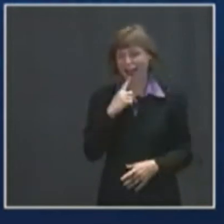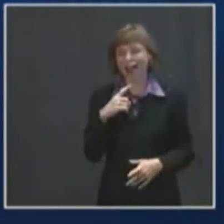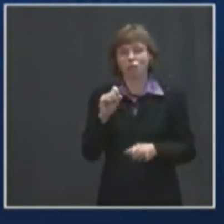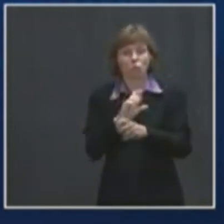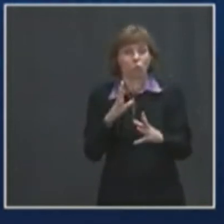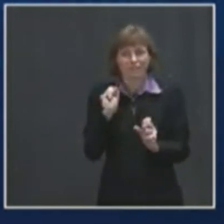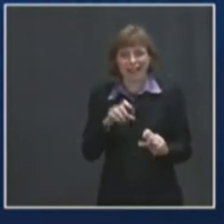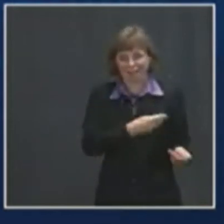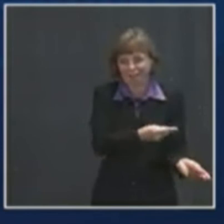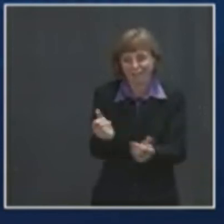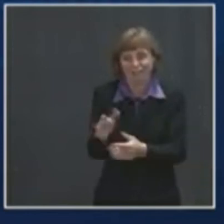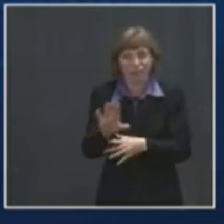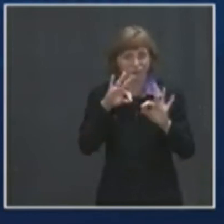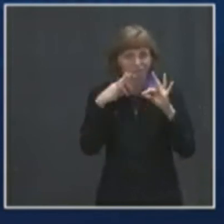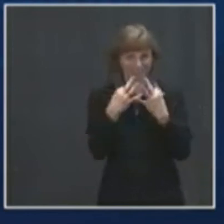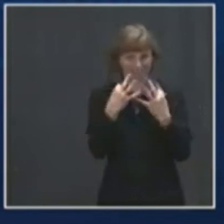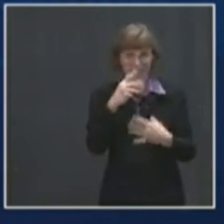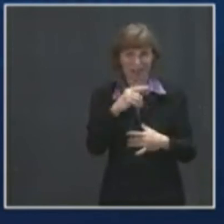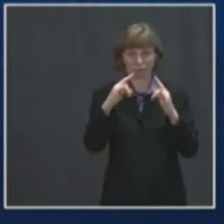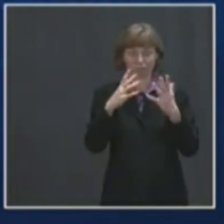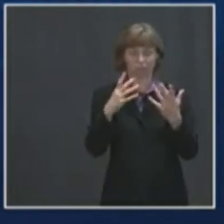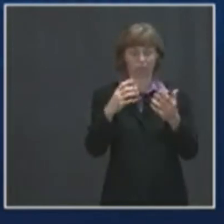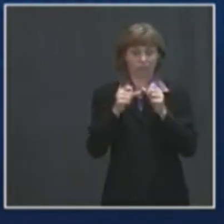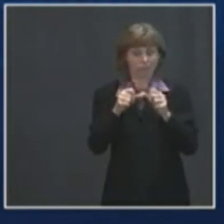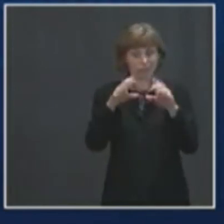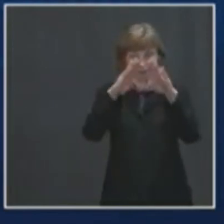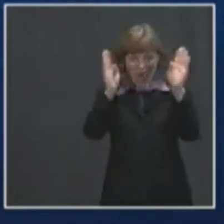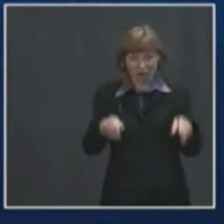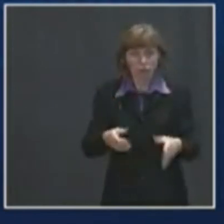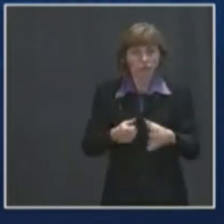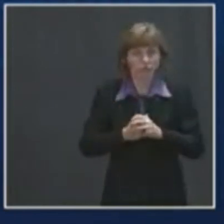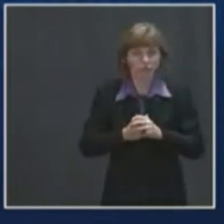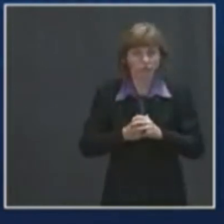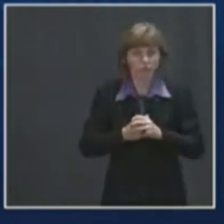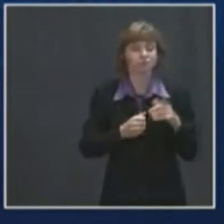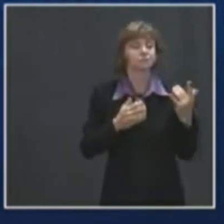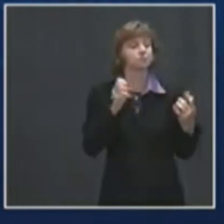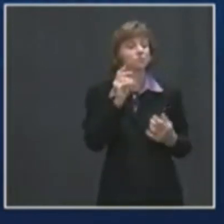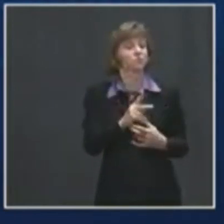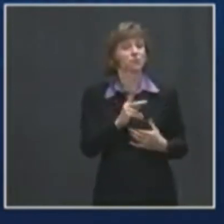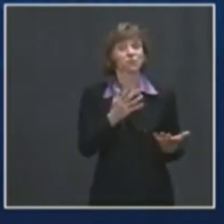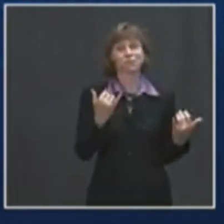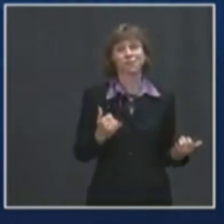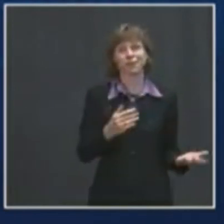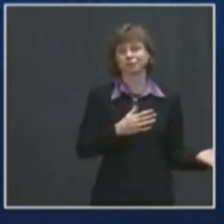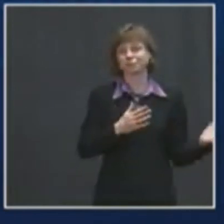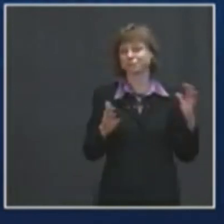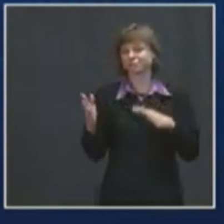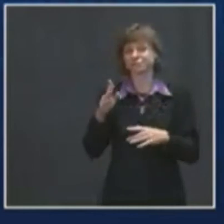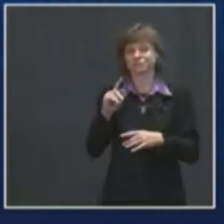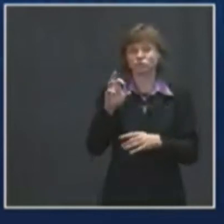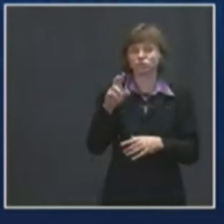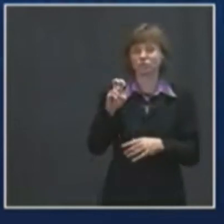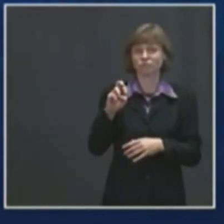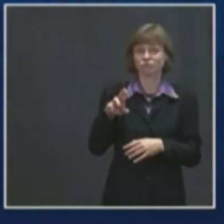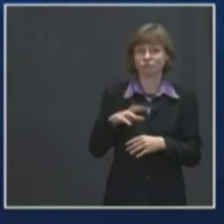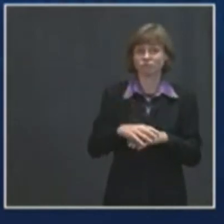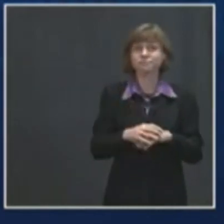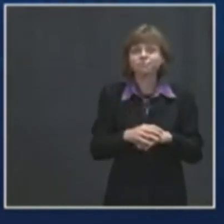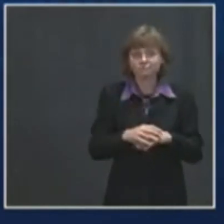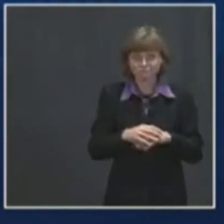roof over their head. With that. All right, I'm going to be the moderator. Trevor. Thanks for